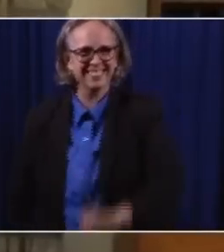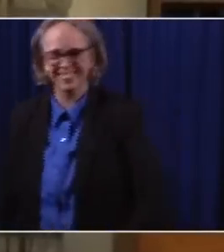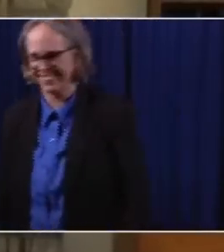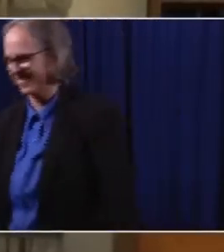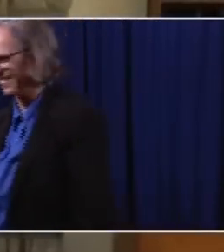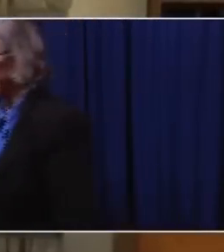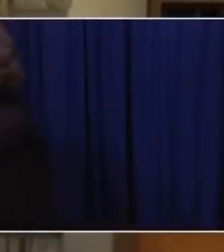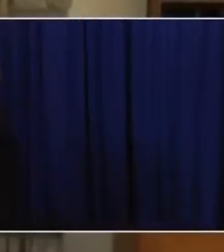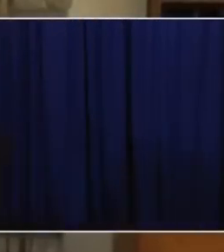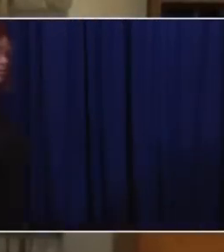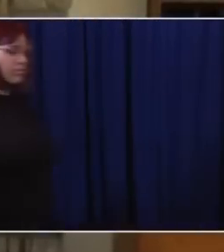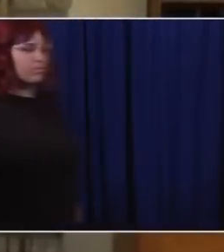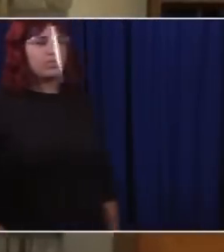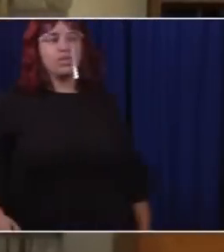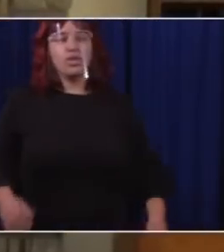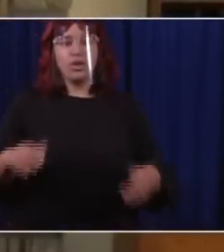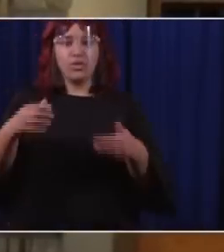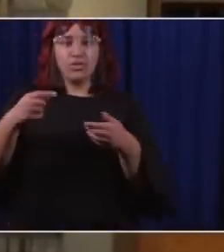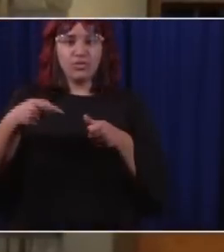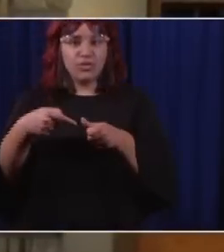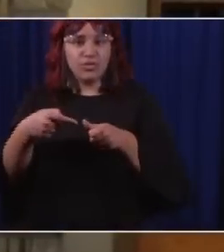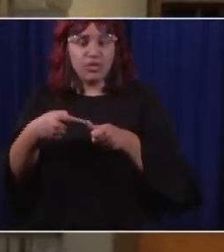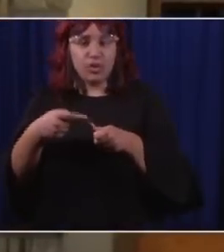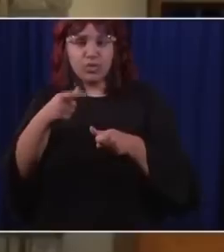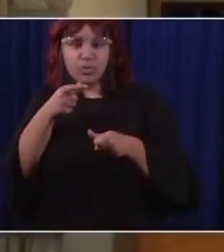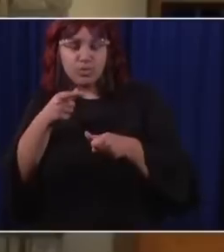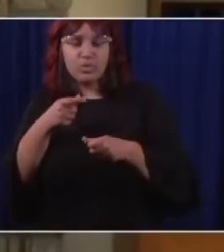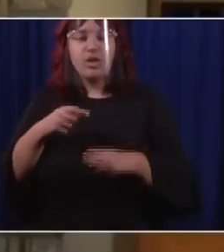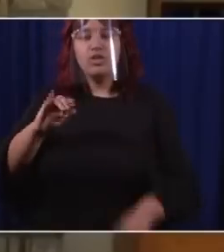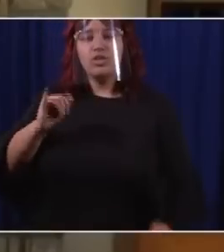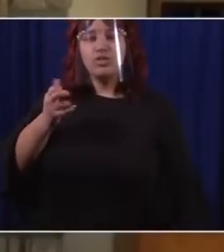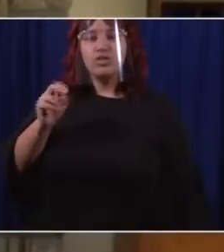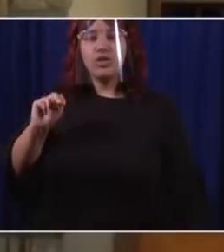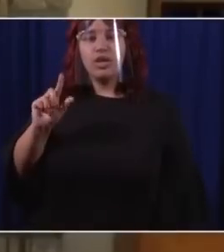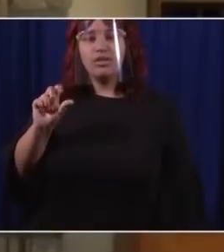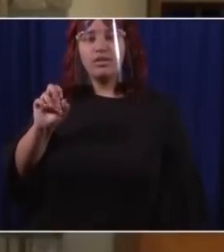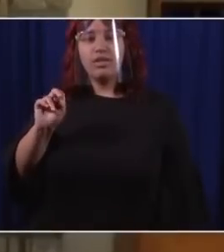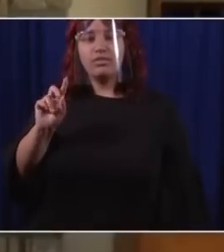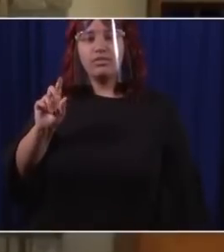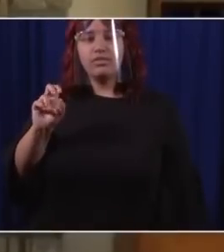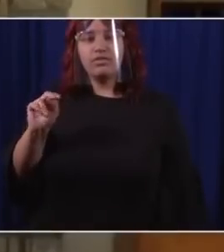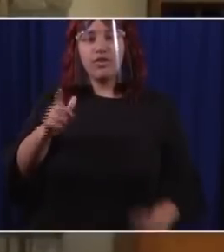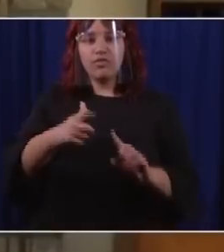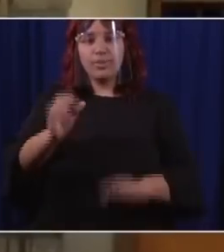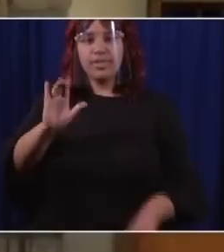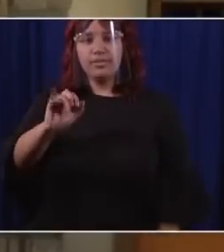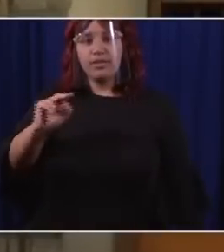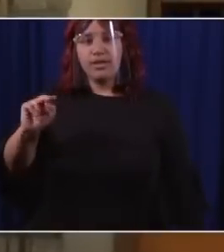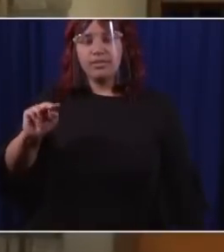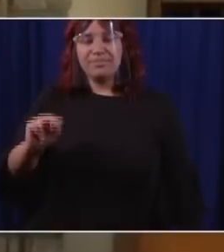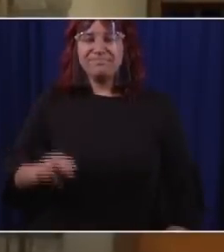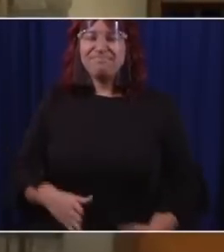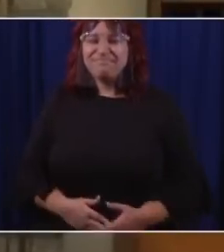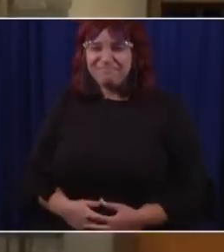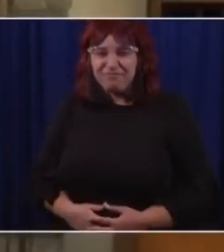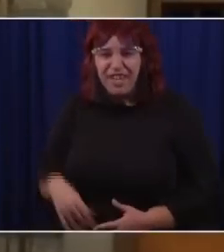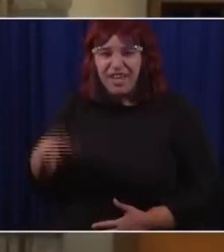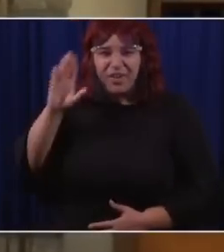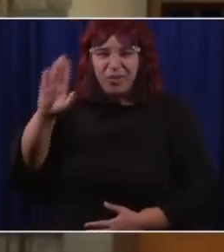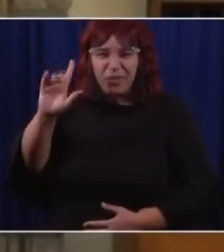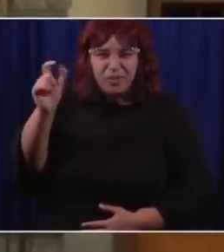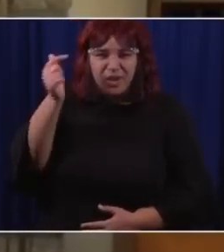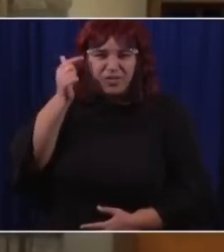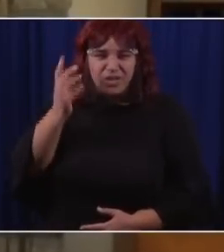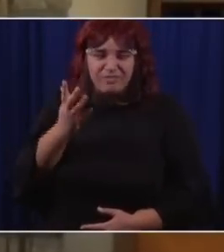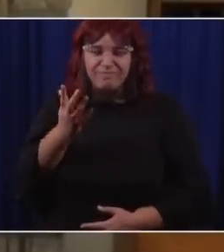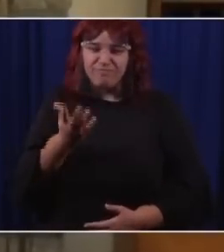Governor, first question today is from John London at WLWT in Cincinnati. Hey, John. Hi, Governor. The